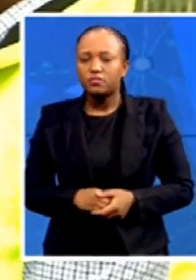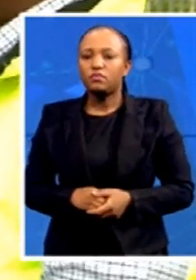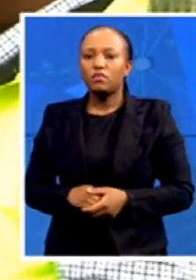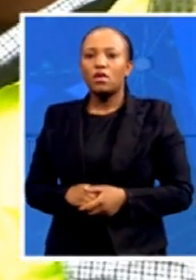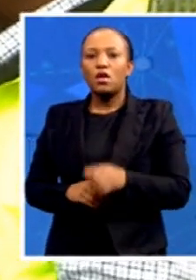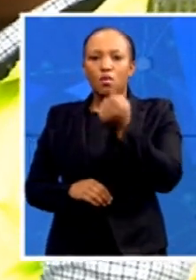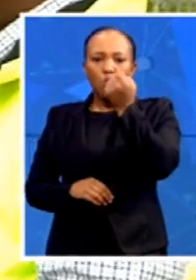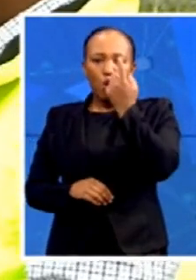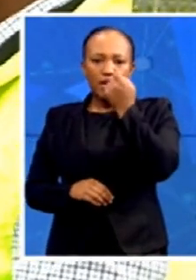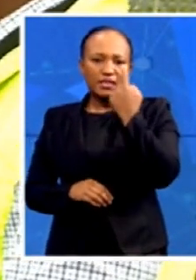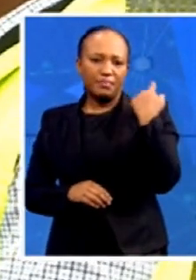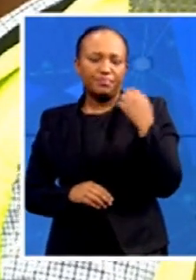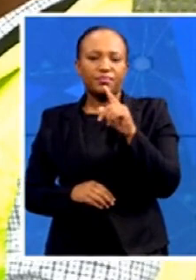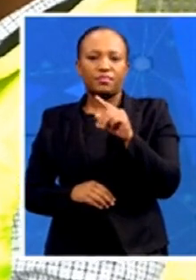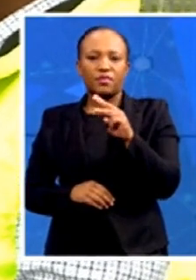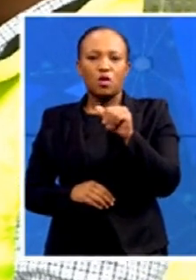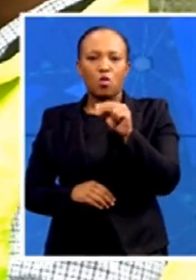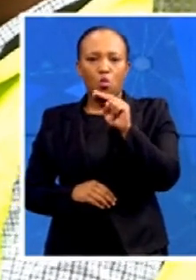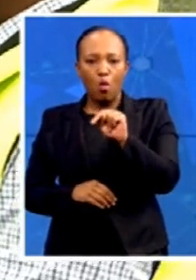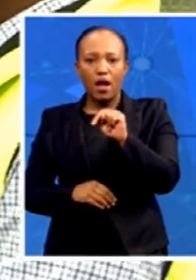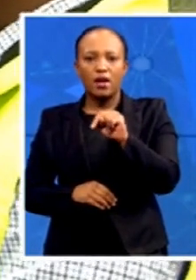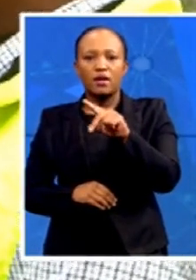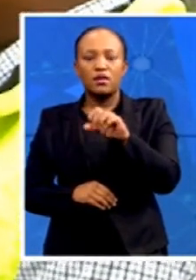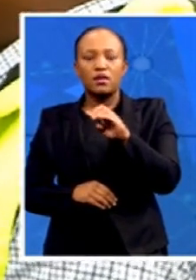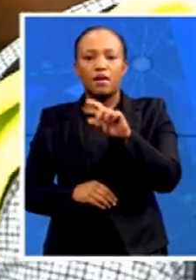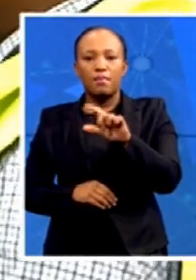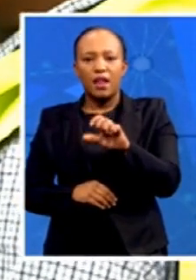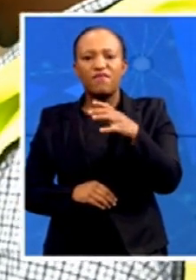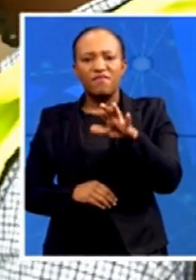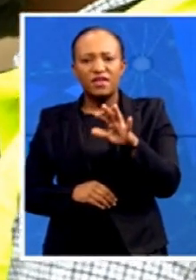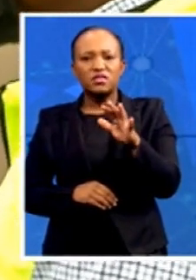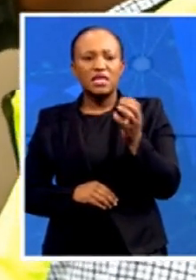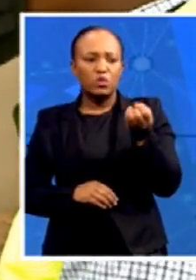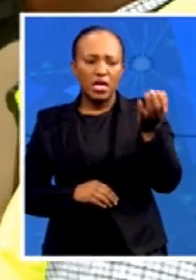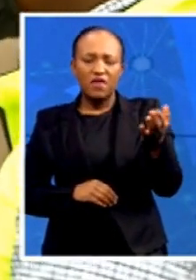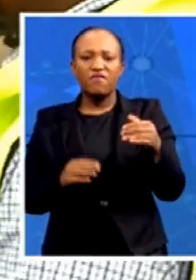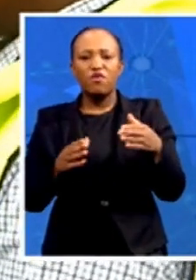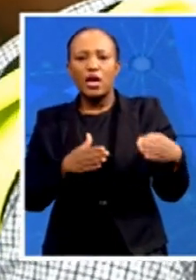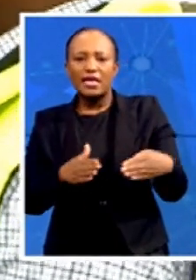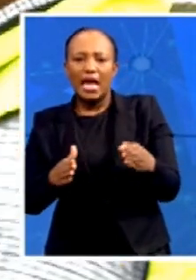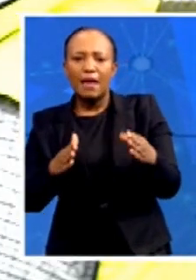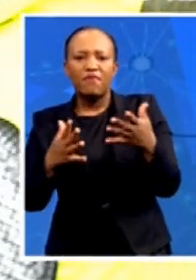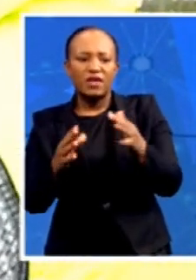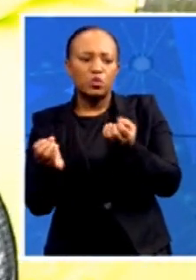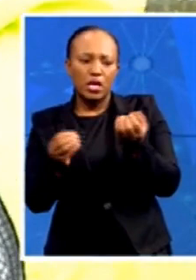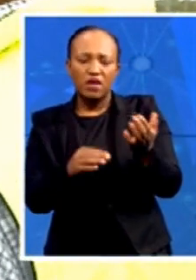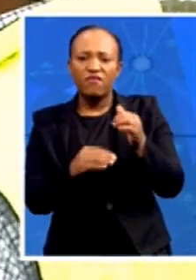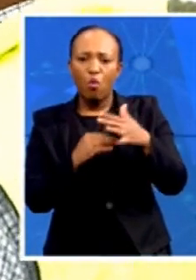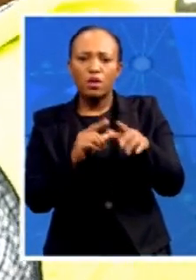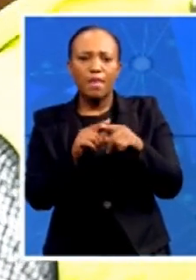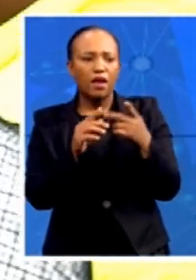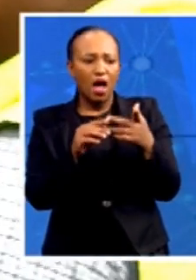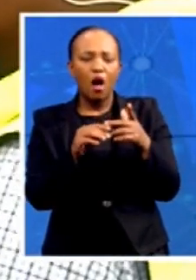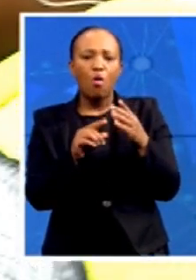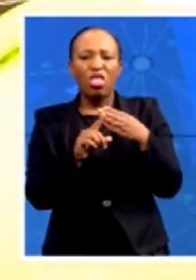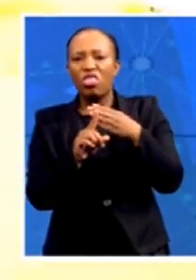Dam used to provide most of KwaNdebele with water, but that has been diverted. Have you ever tried to suggest that they go back to the way things